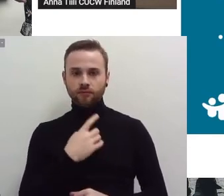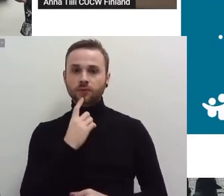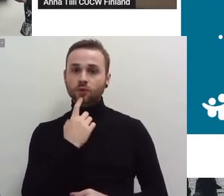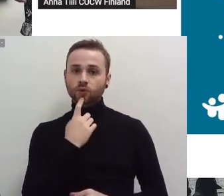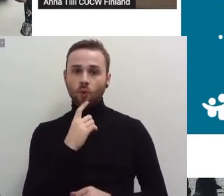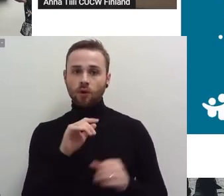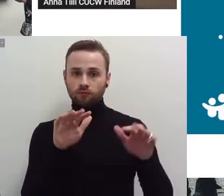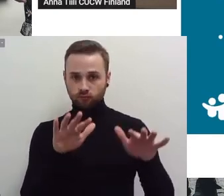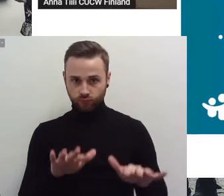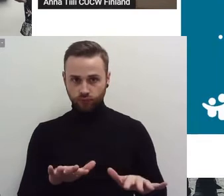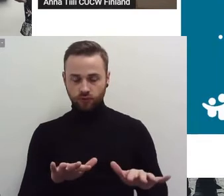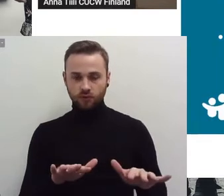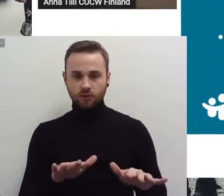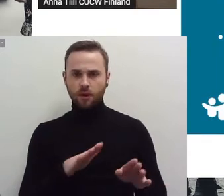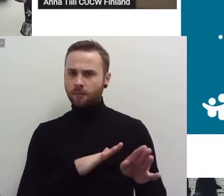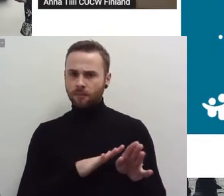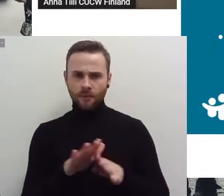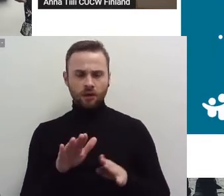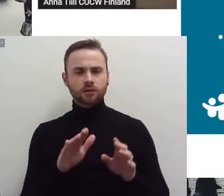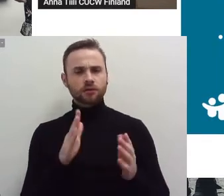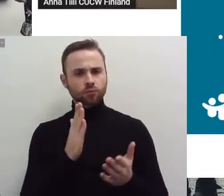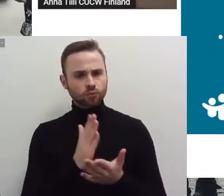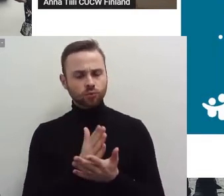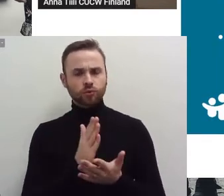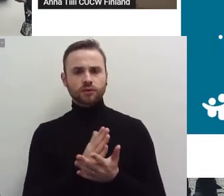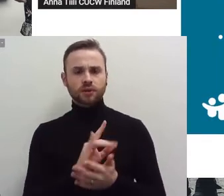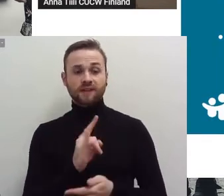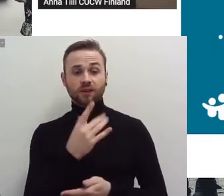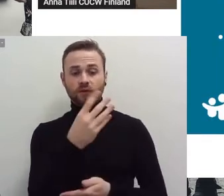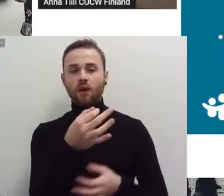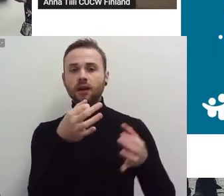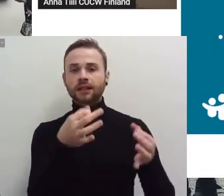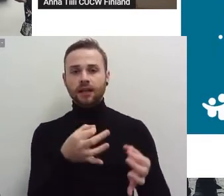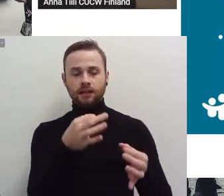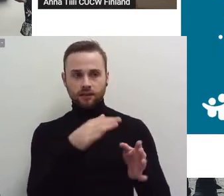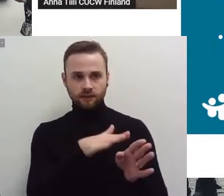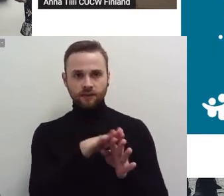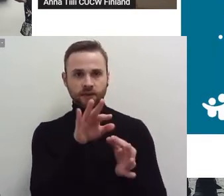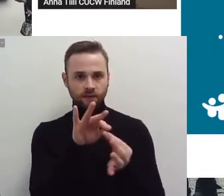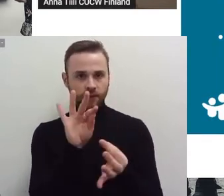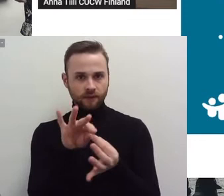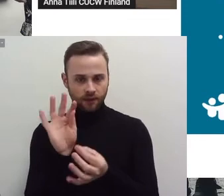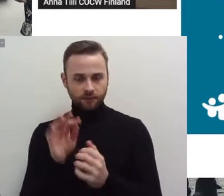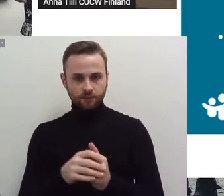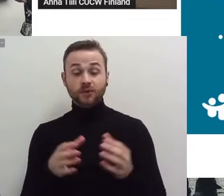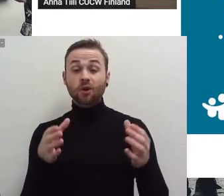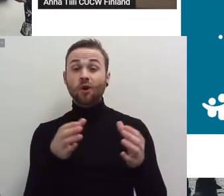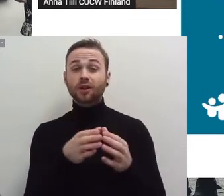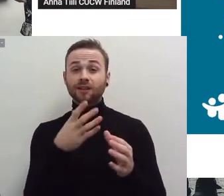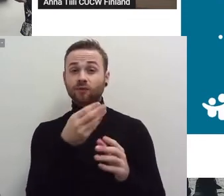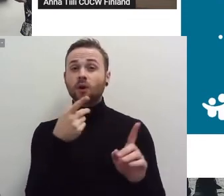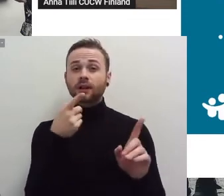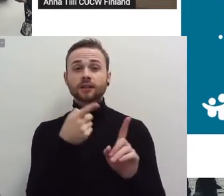And the aim of the organization is to bring together municipalities and